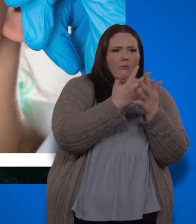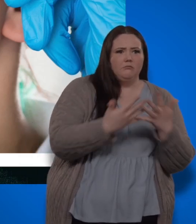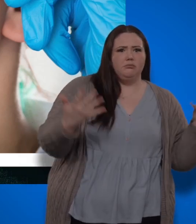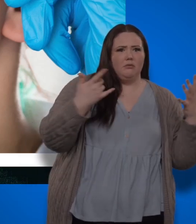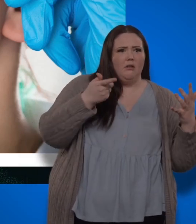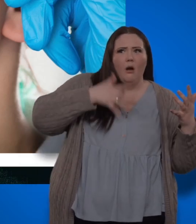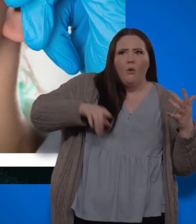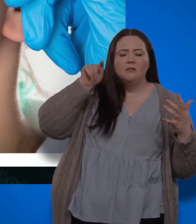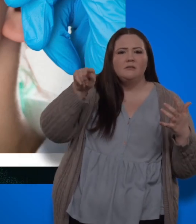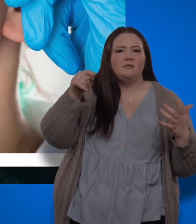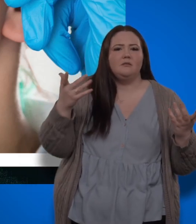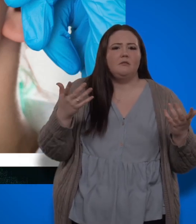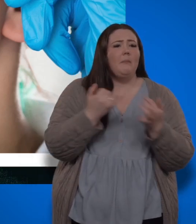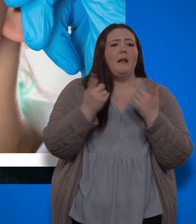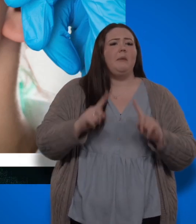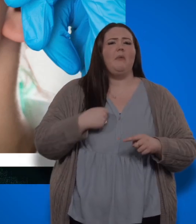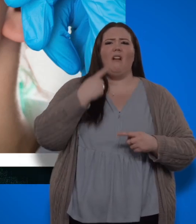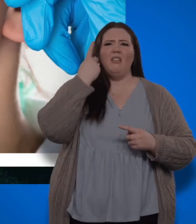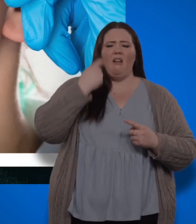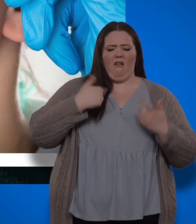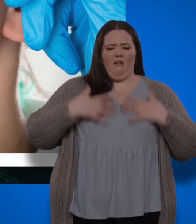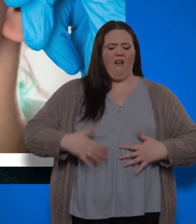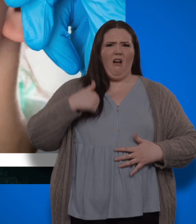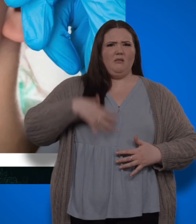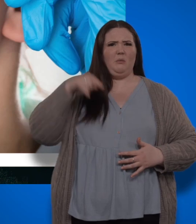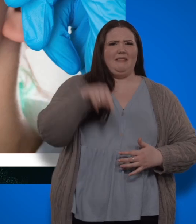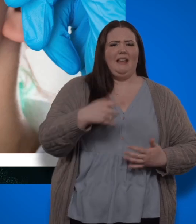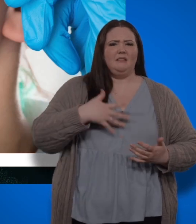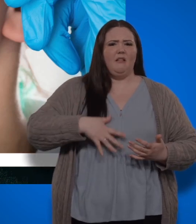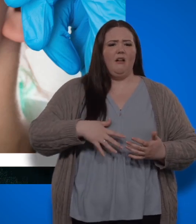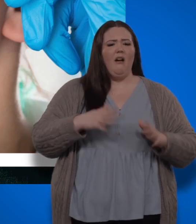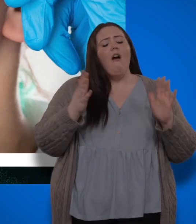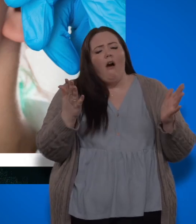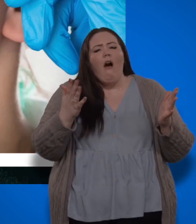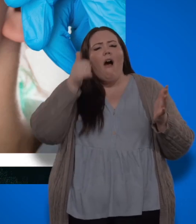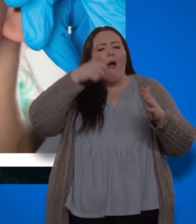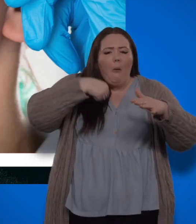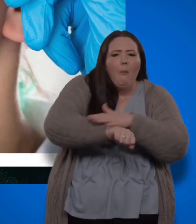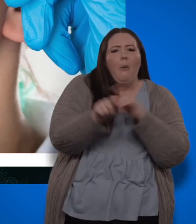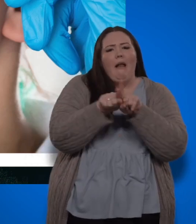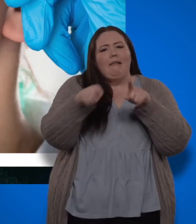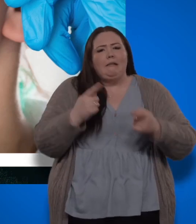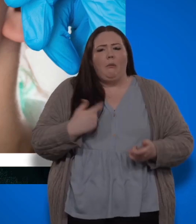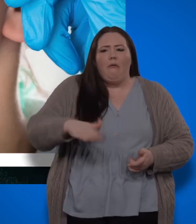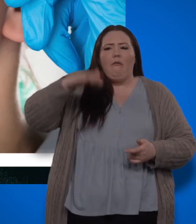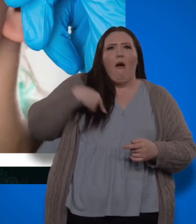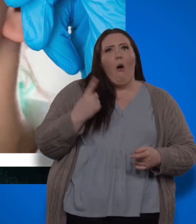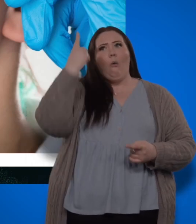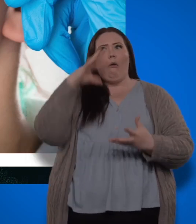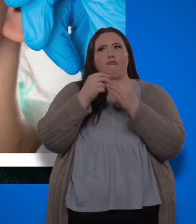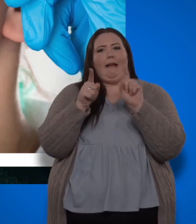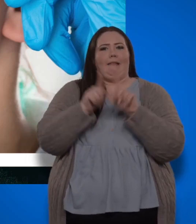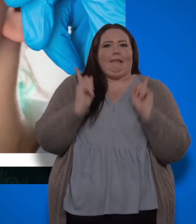way I was made. This is the way that nature or the genetic lottery of life or God made me, but I don't like it. I didn't choose this